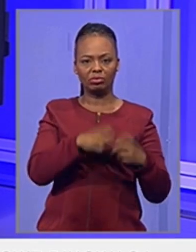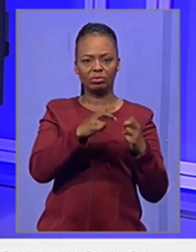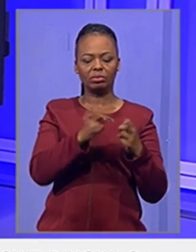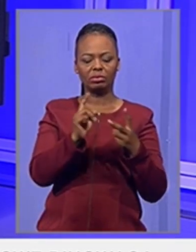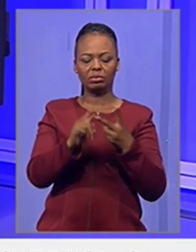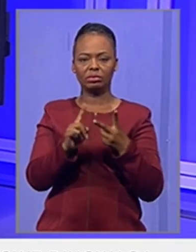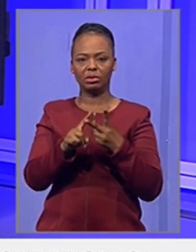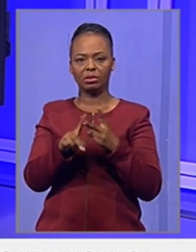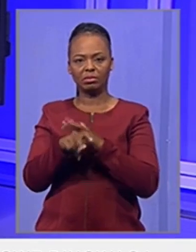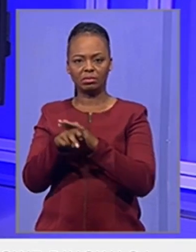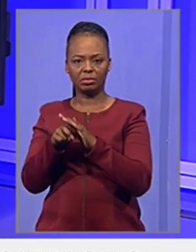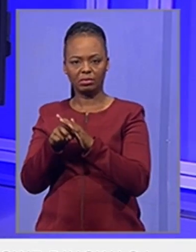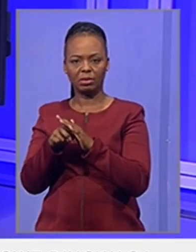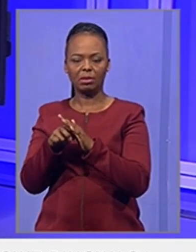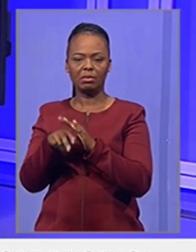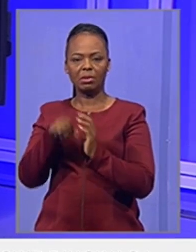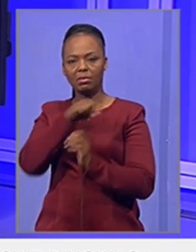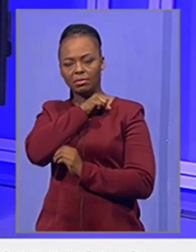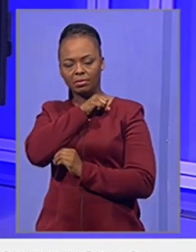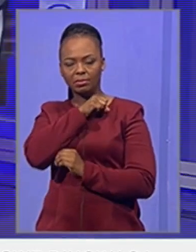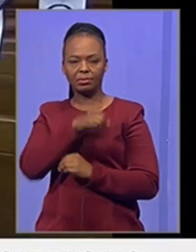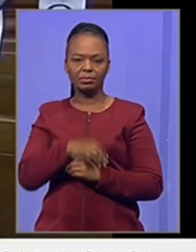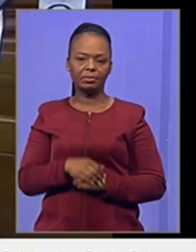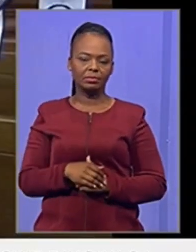pedi tsa kgothoso.